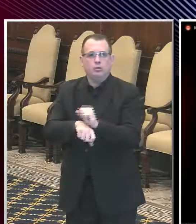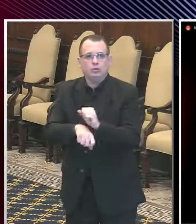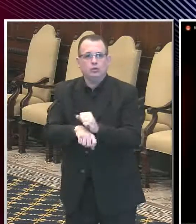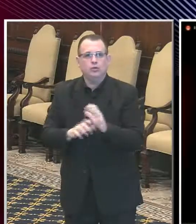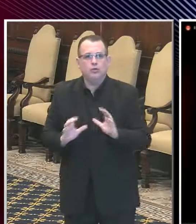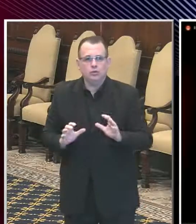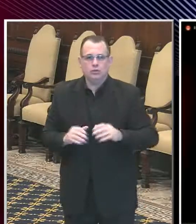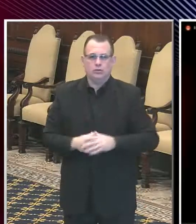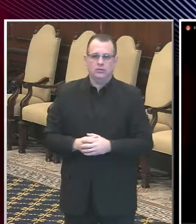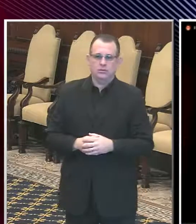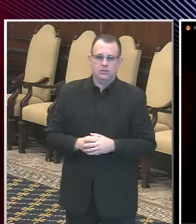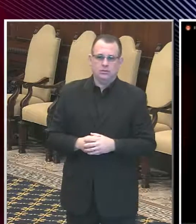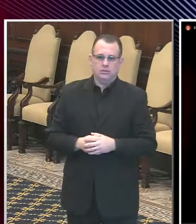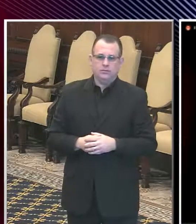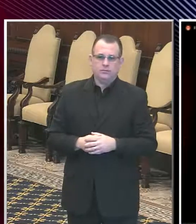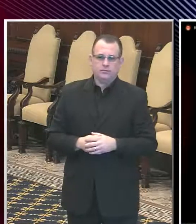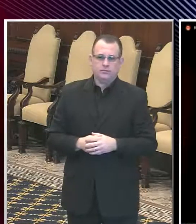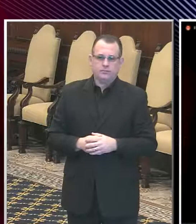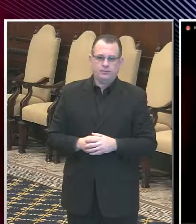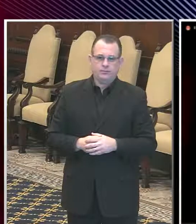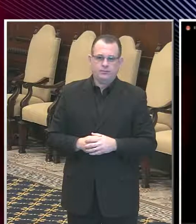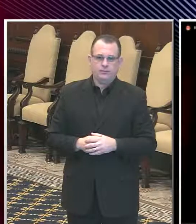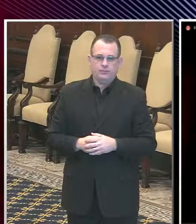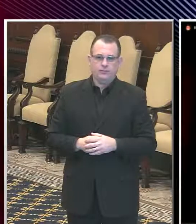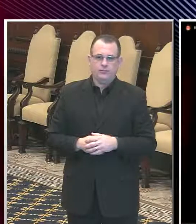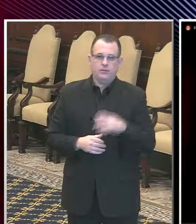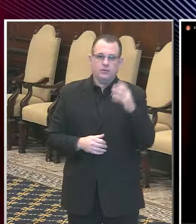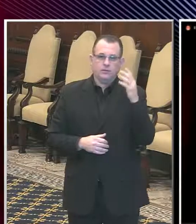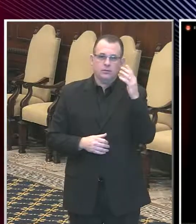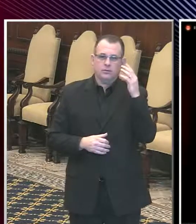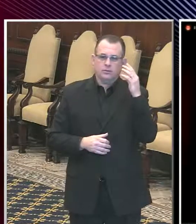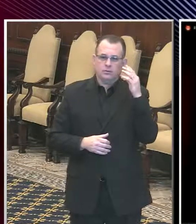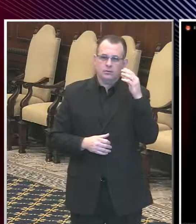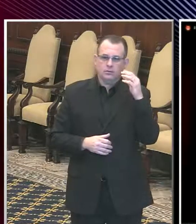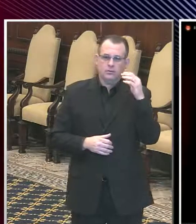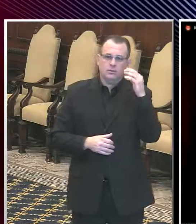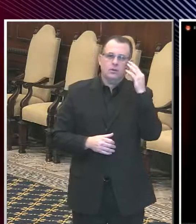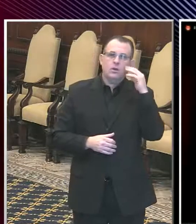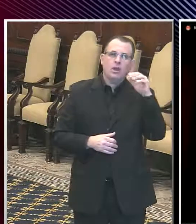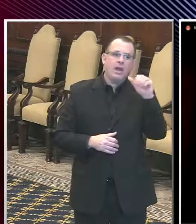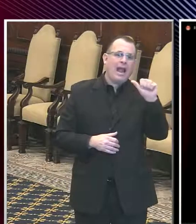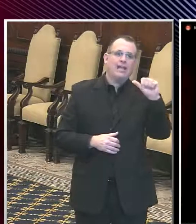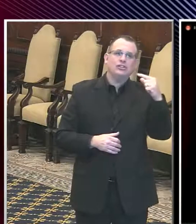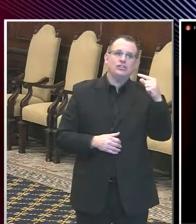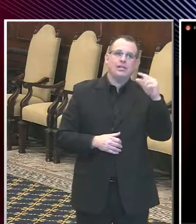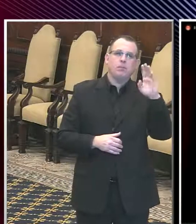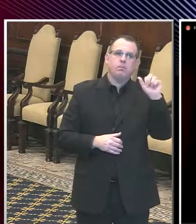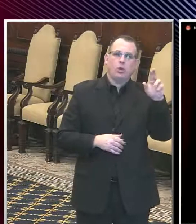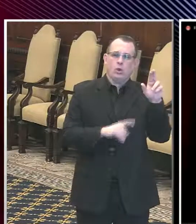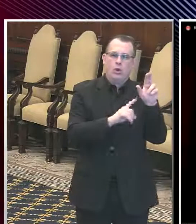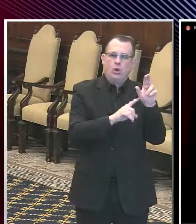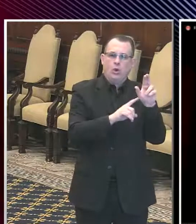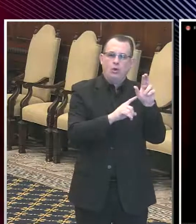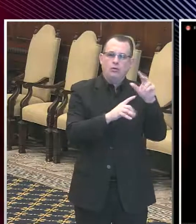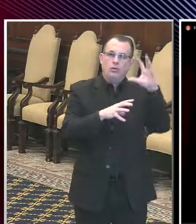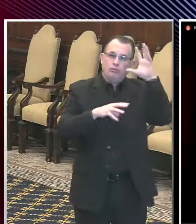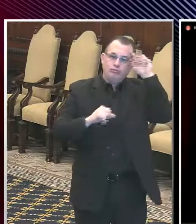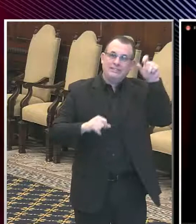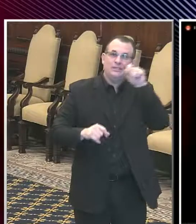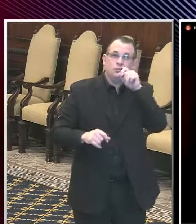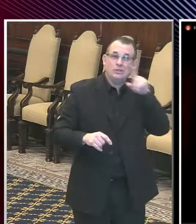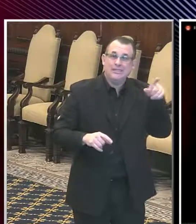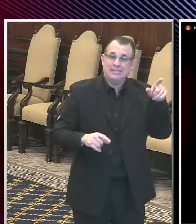Attorney General Barr is saying, or what the president might tweet, we can't run a city or a region on that information.